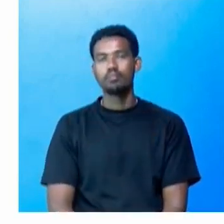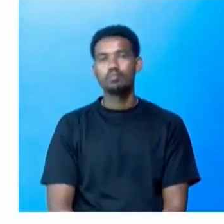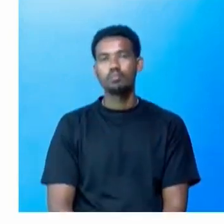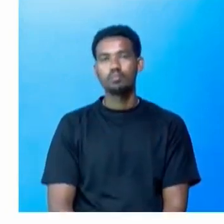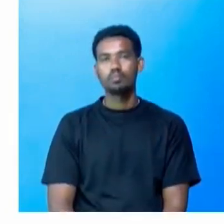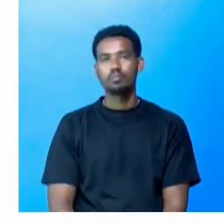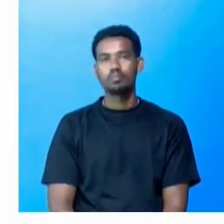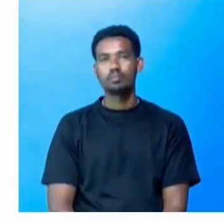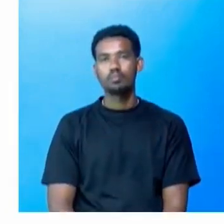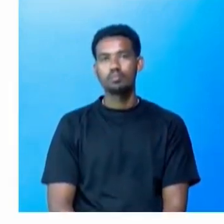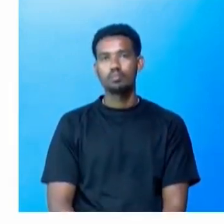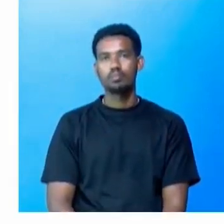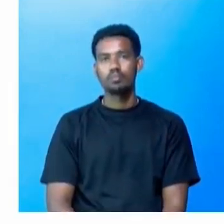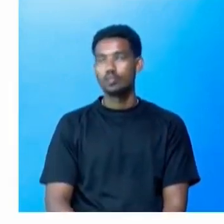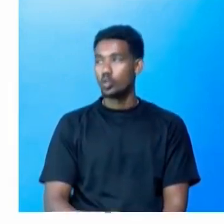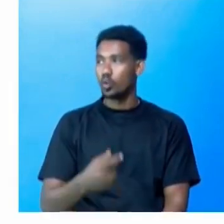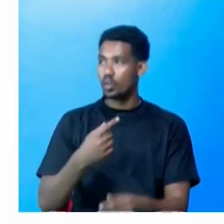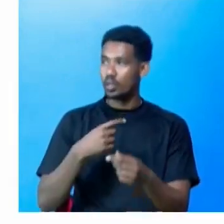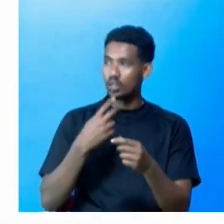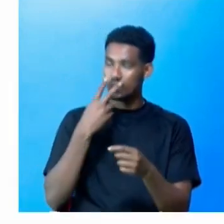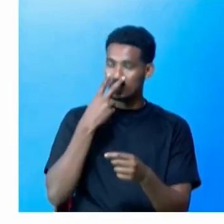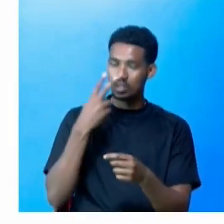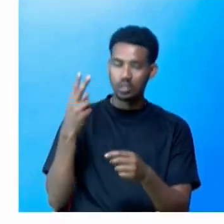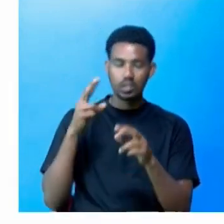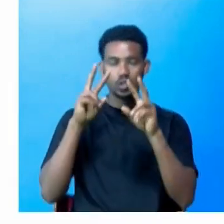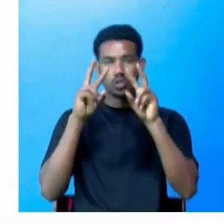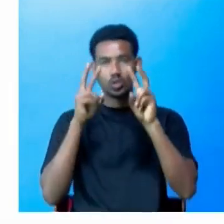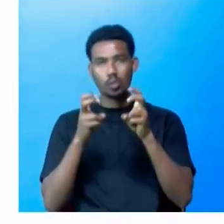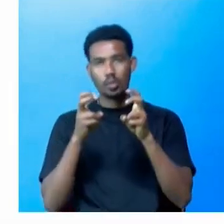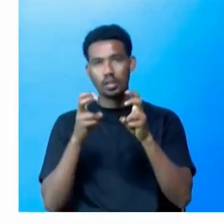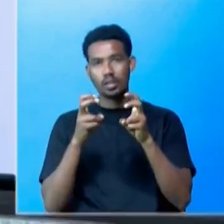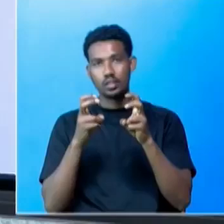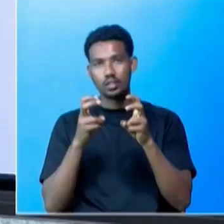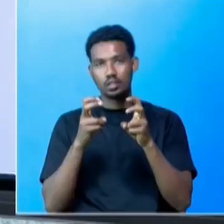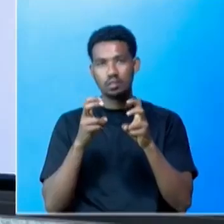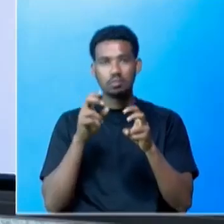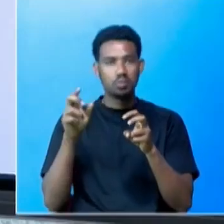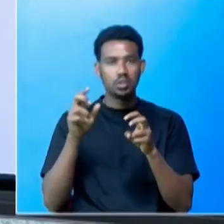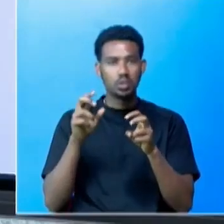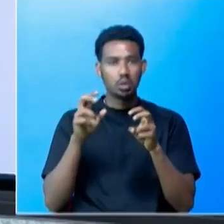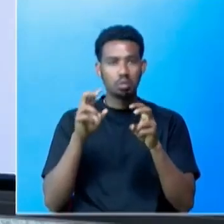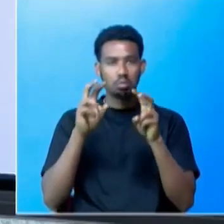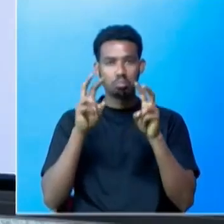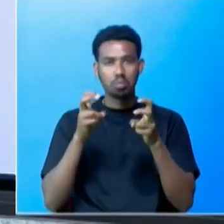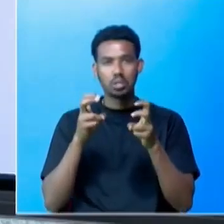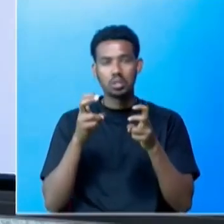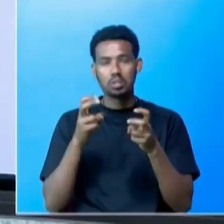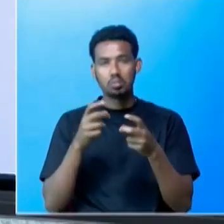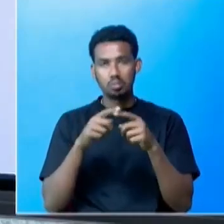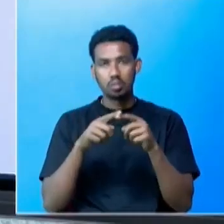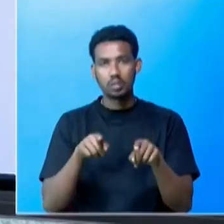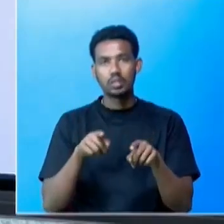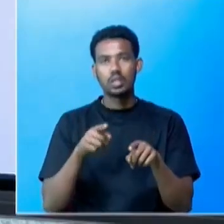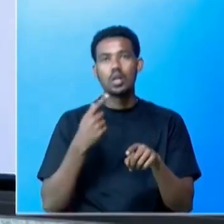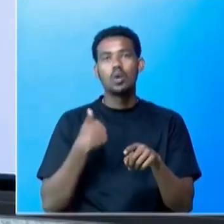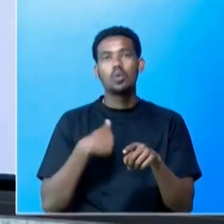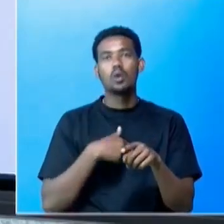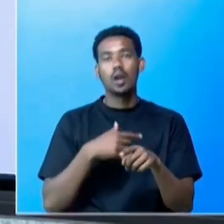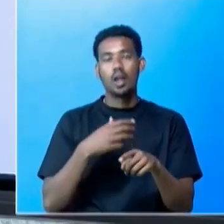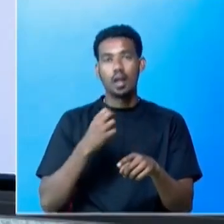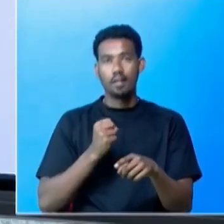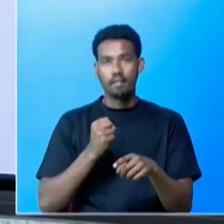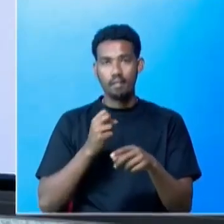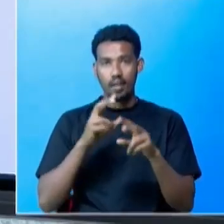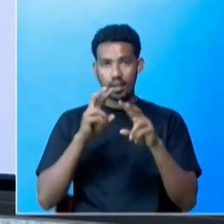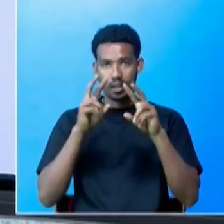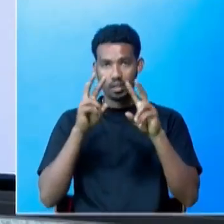topic. So when we come to topic, it's not a title. Actually, we can have a title, for example,